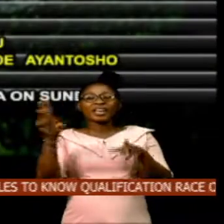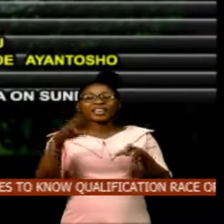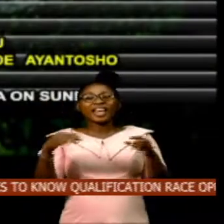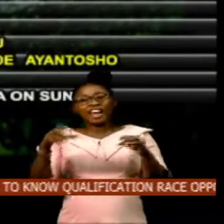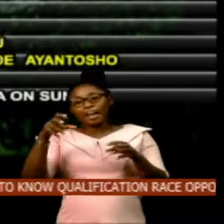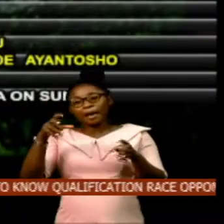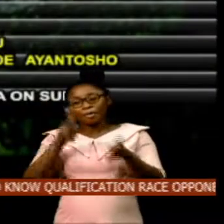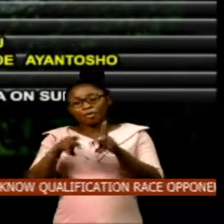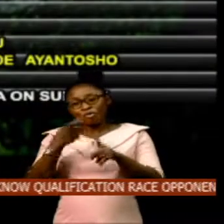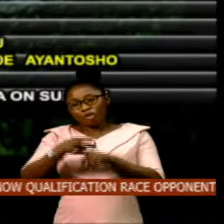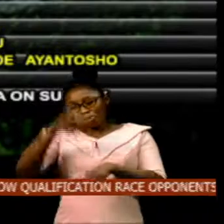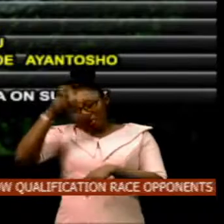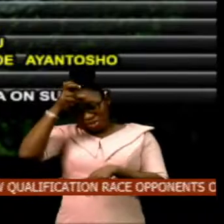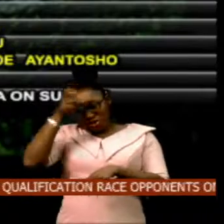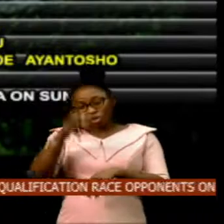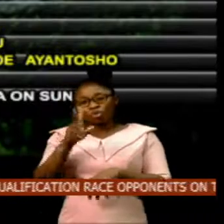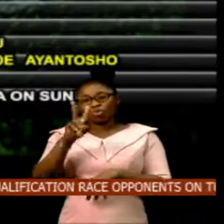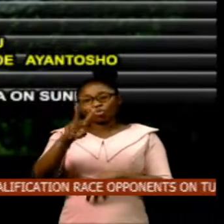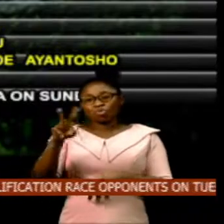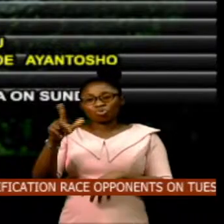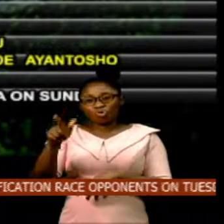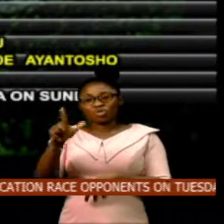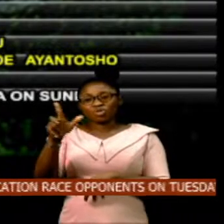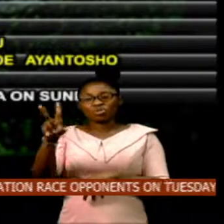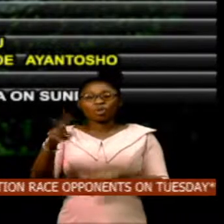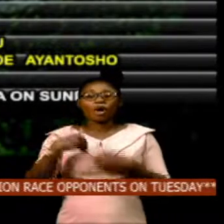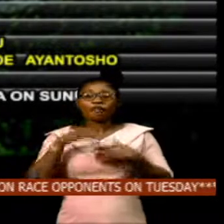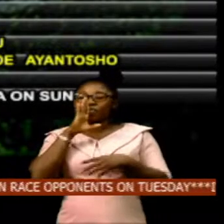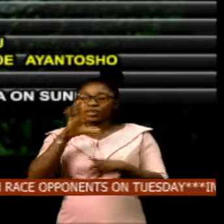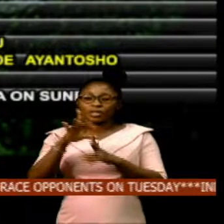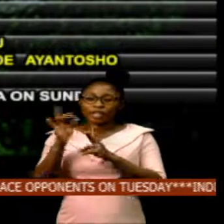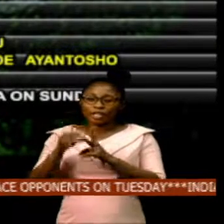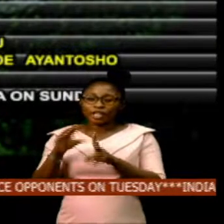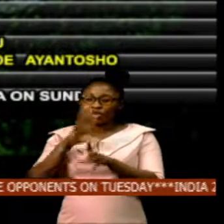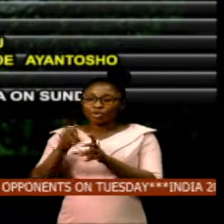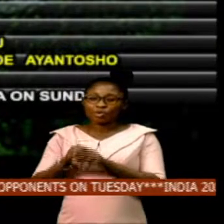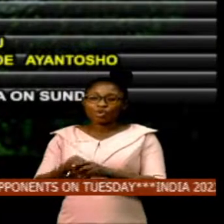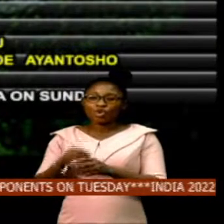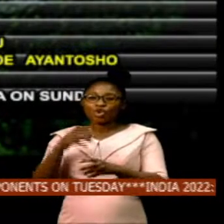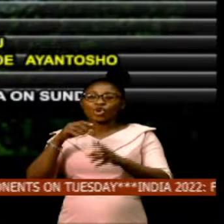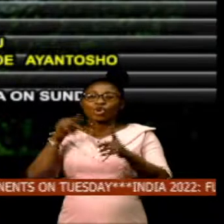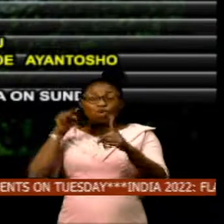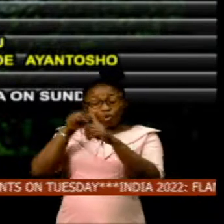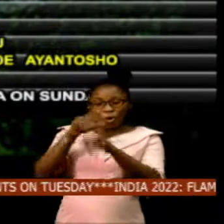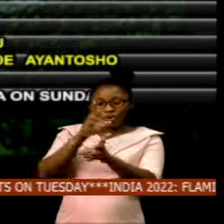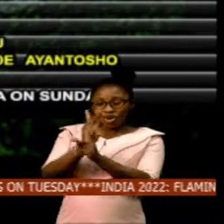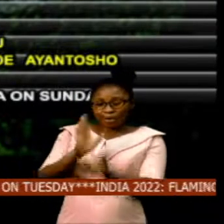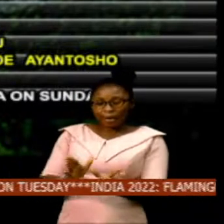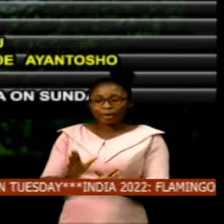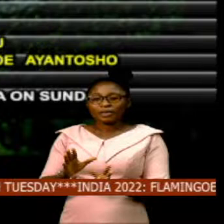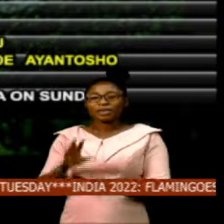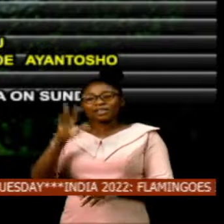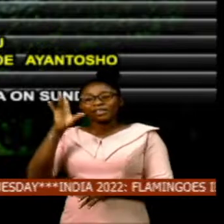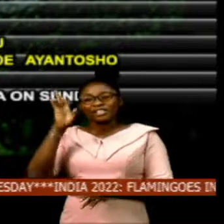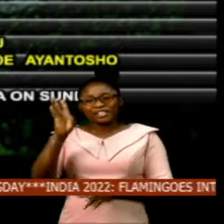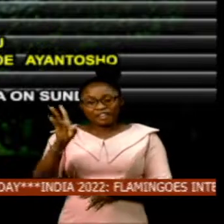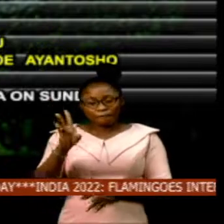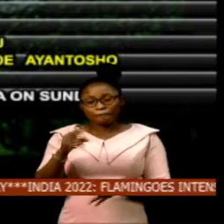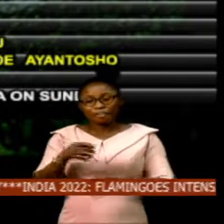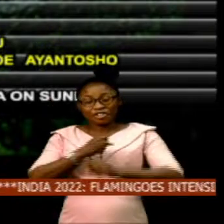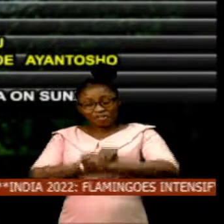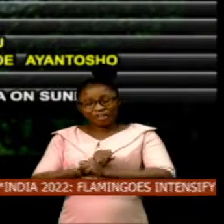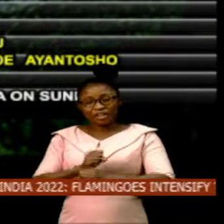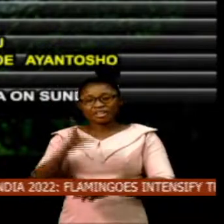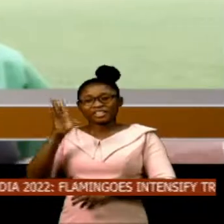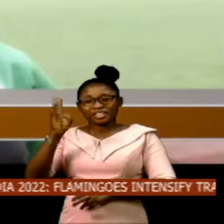counterparts from Egypt. 20 players have been selected, including 2 goalkeepers, 7 defenders, 11 midfielders, 4 midfielders,